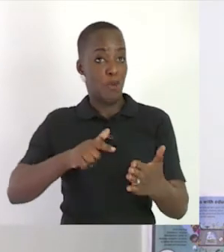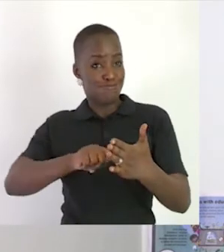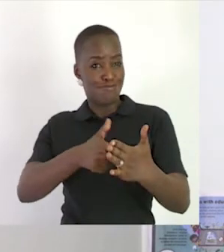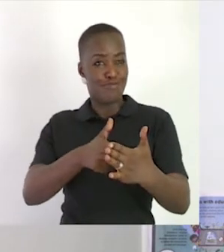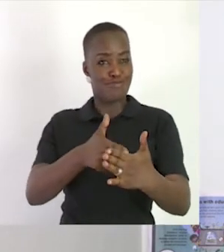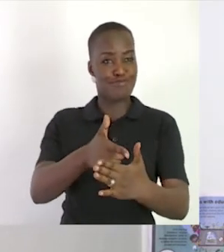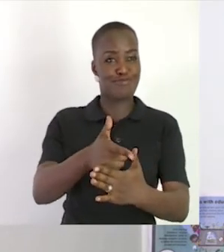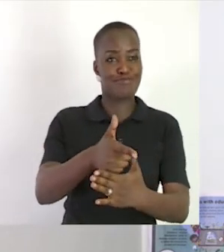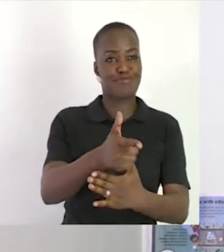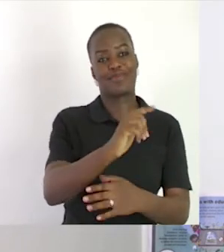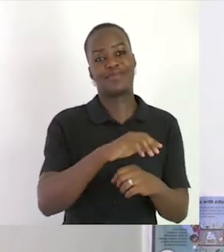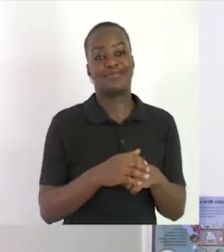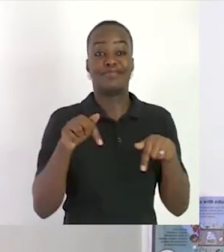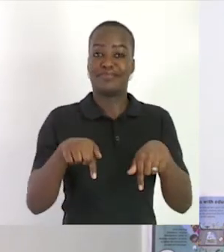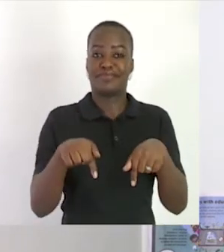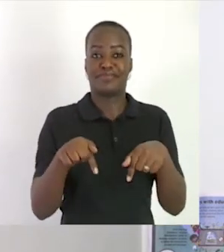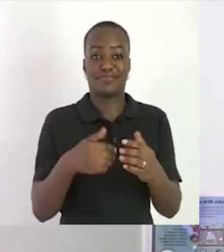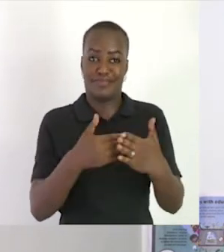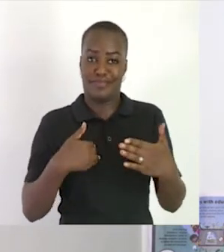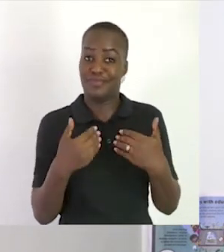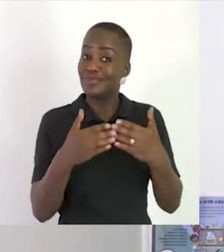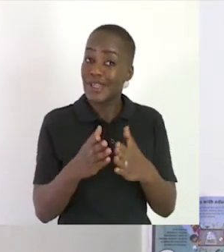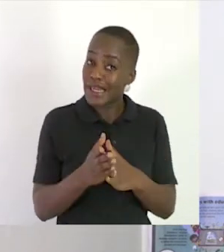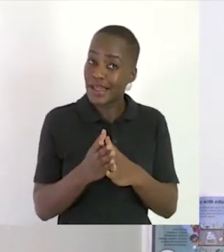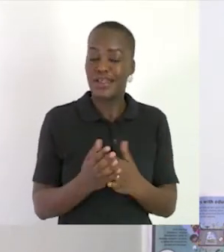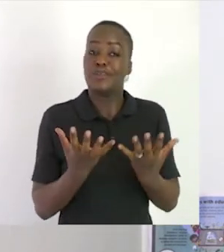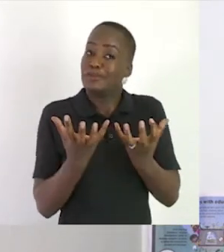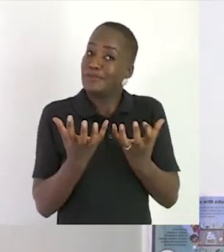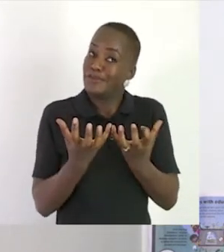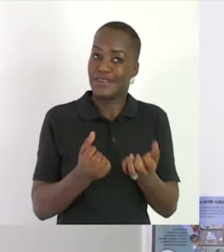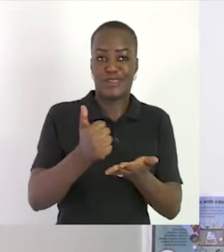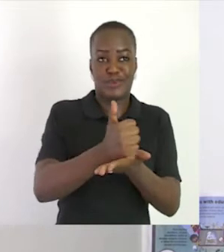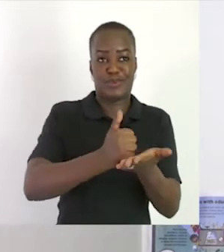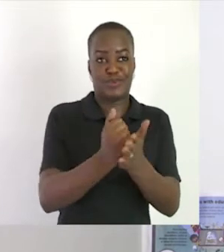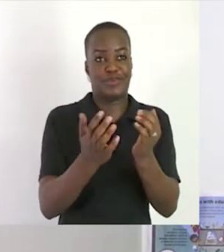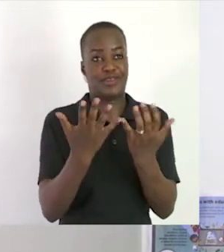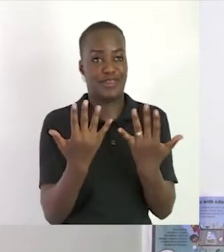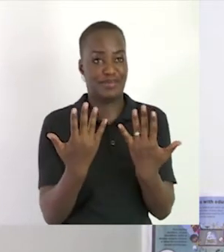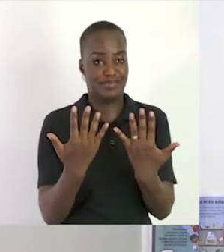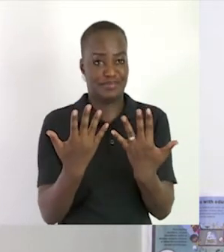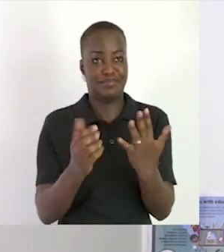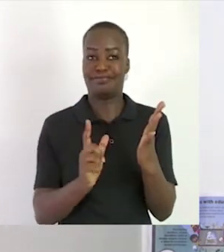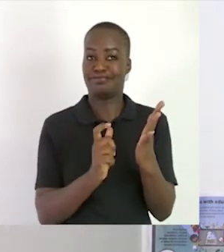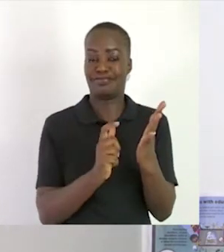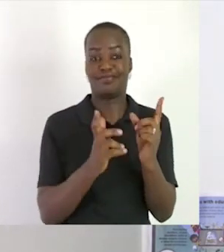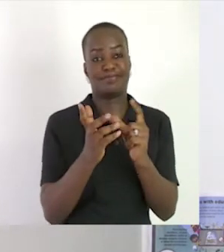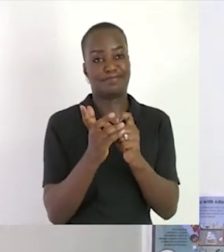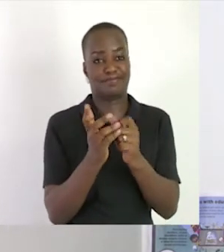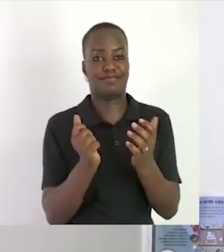drills. Today, before we begin, we need to sanitize our hands. So let us take our